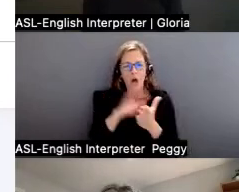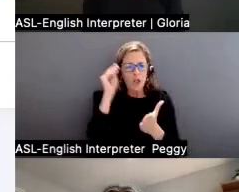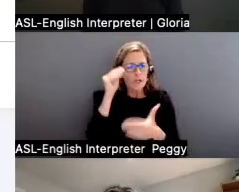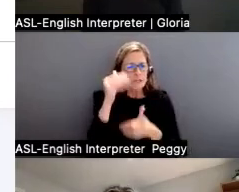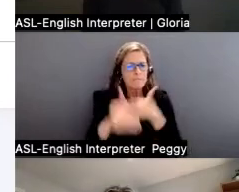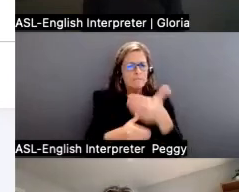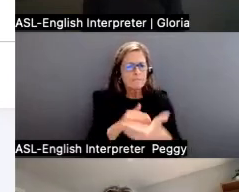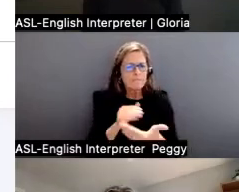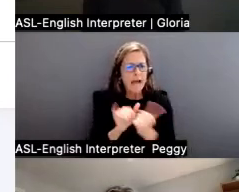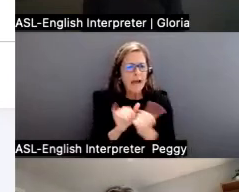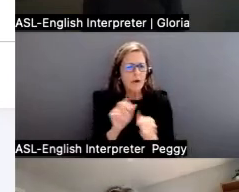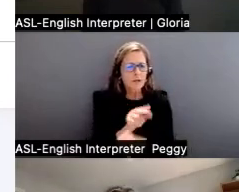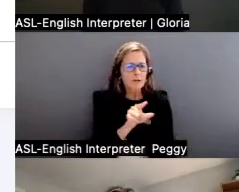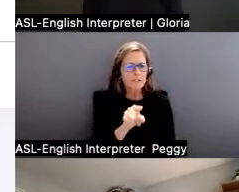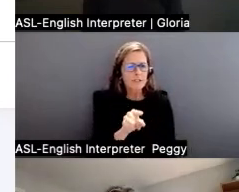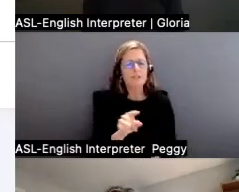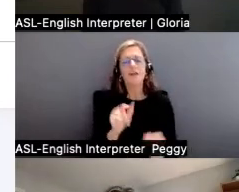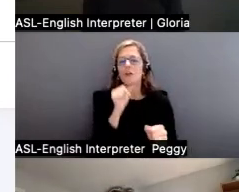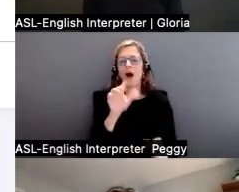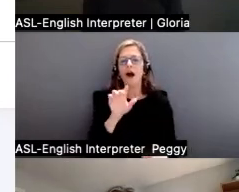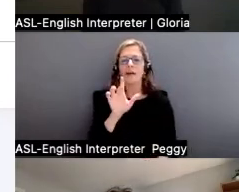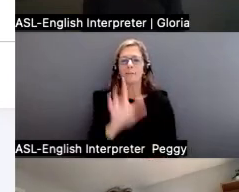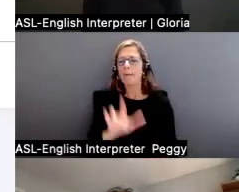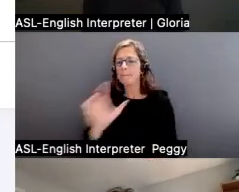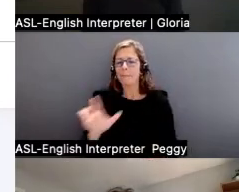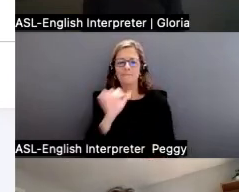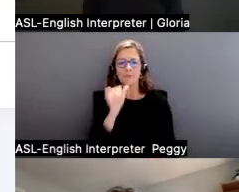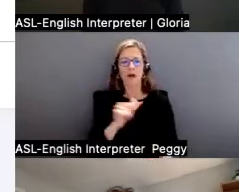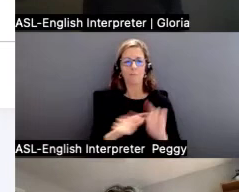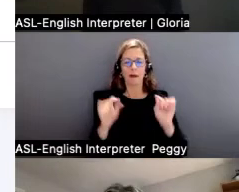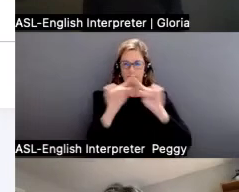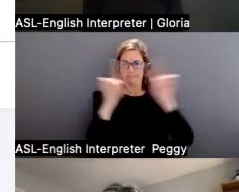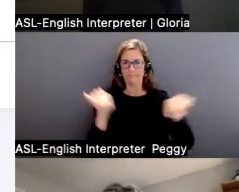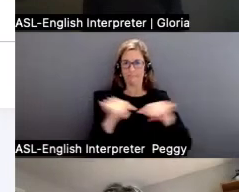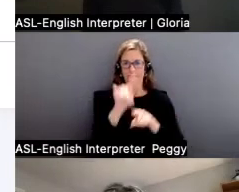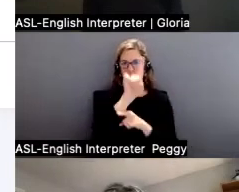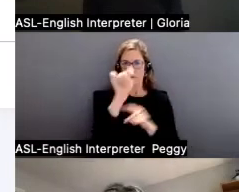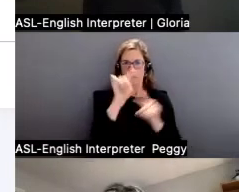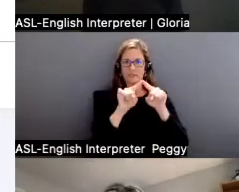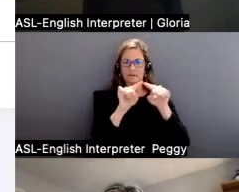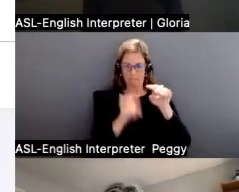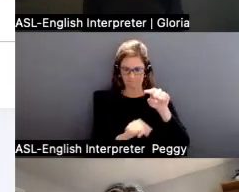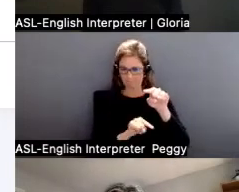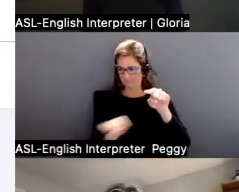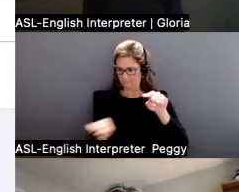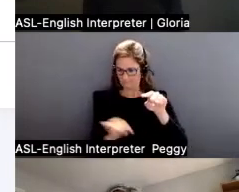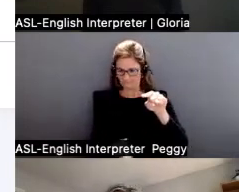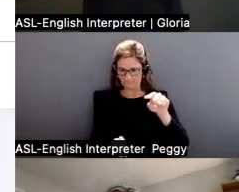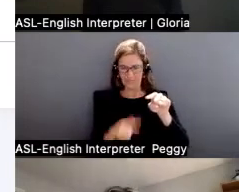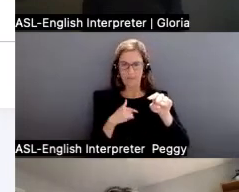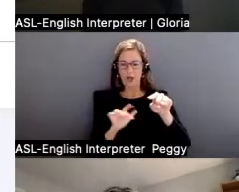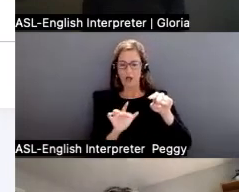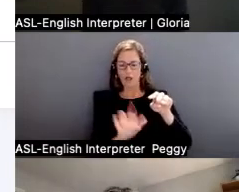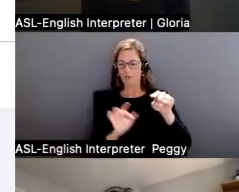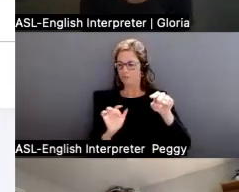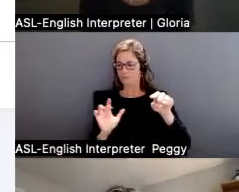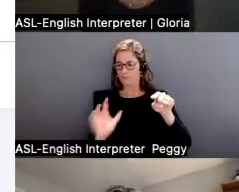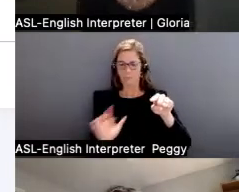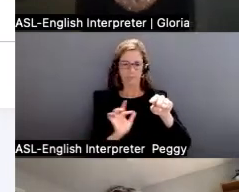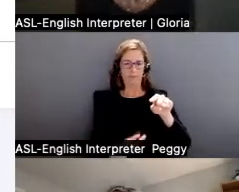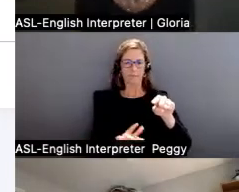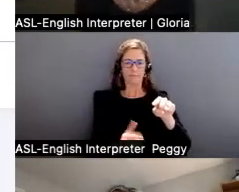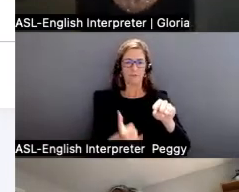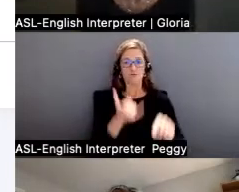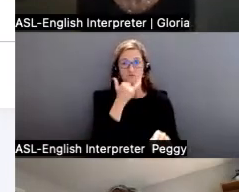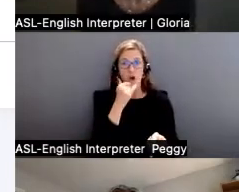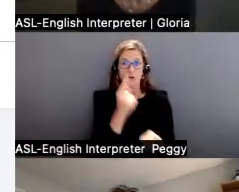question and possible answers. So I'm going to say it's a username. It's going to tell me it's a wrong answer. I can try password